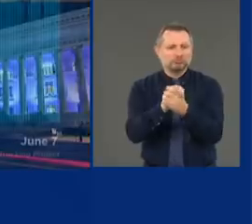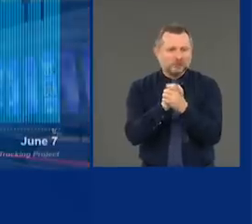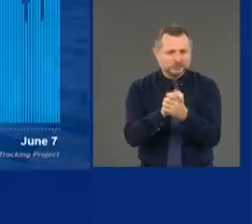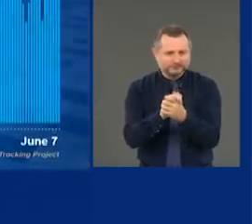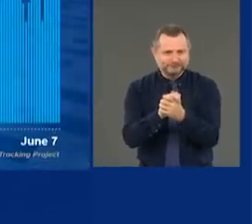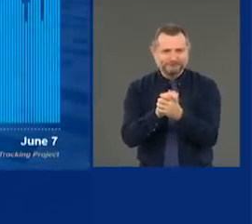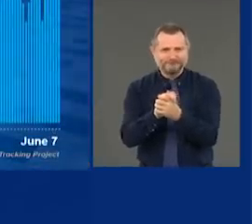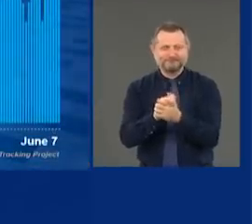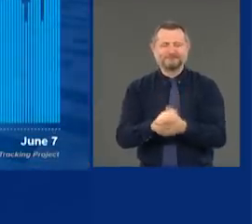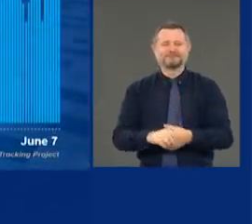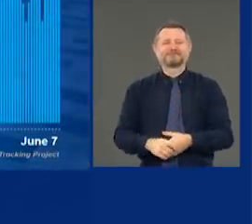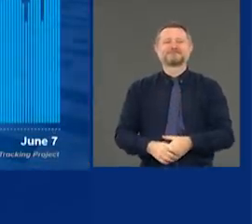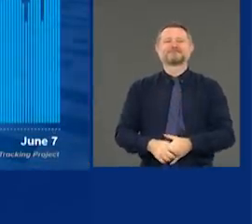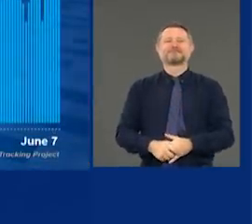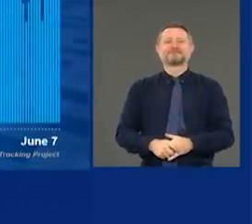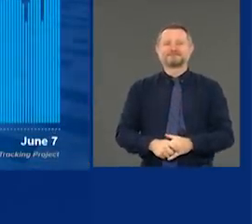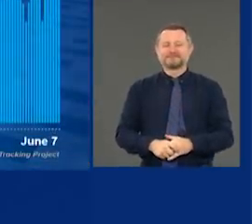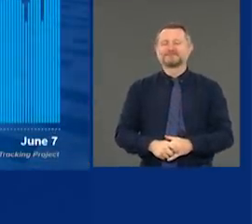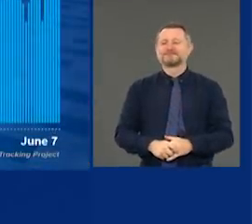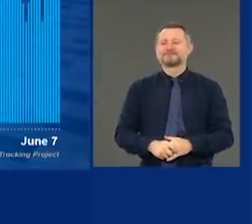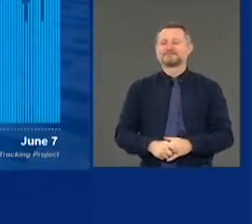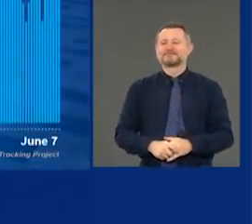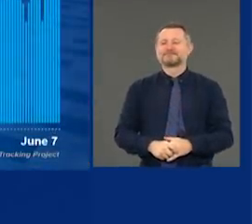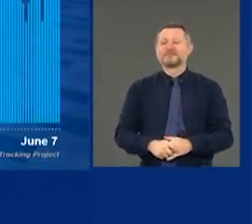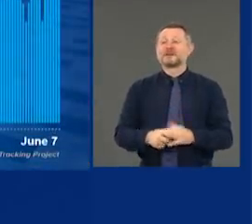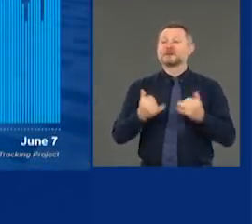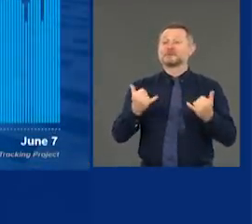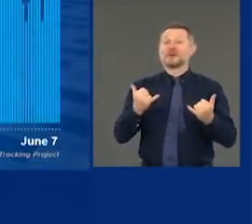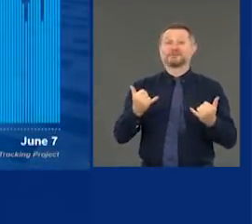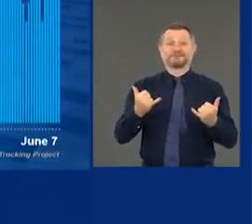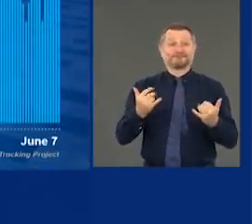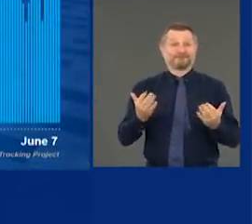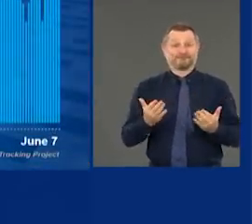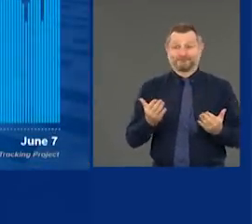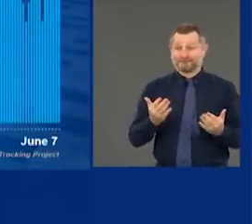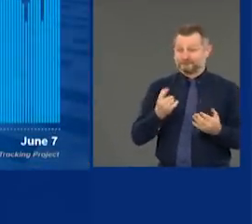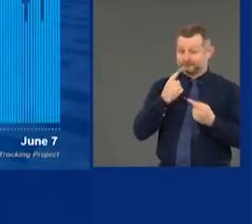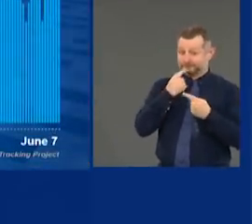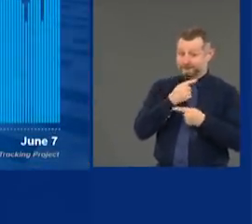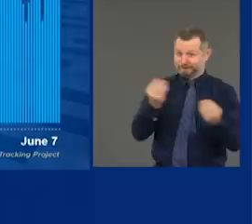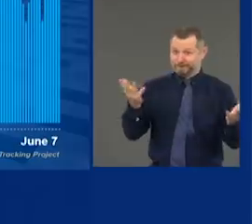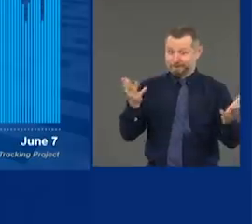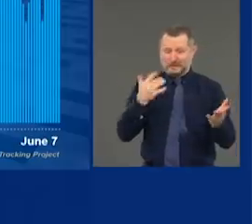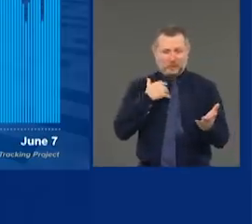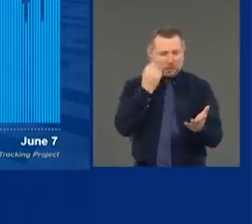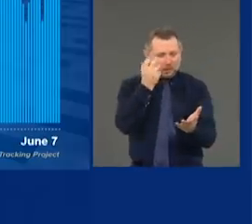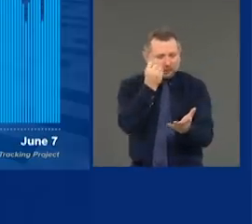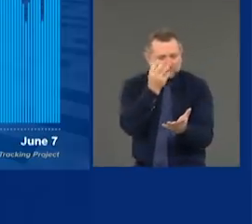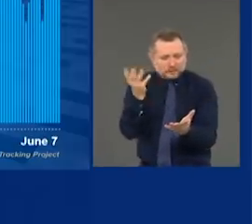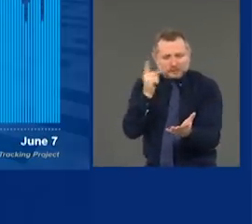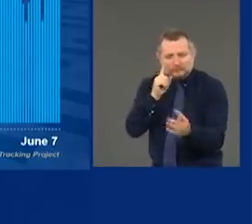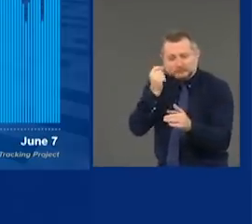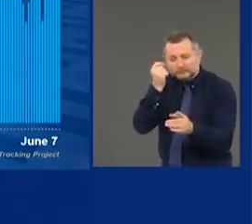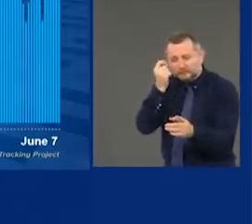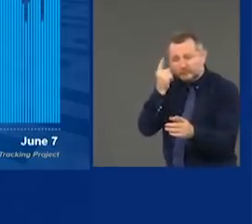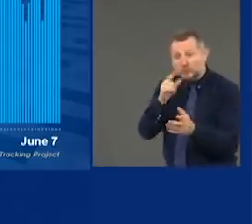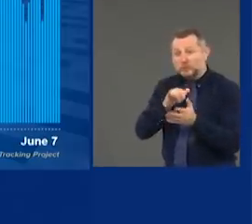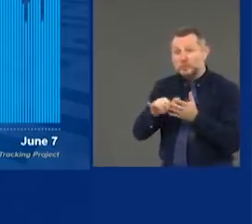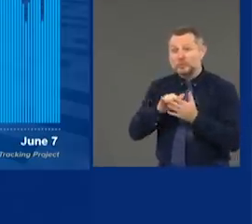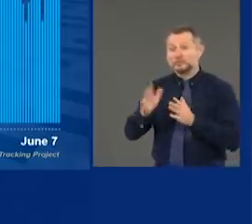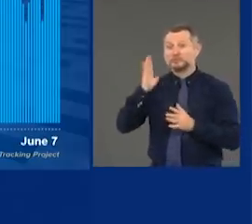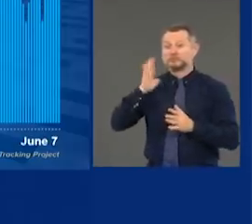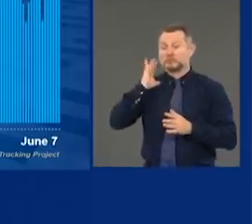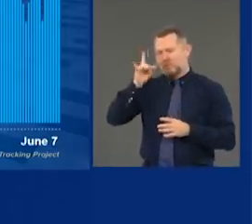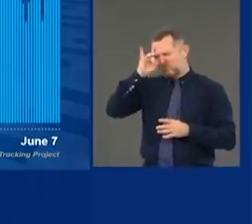We are back. And not only are we back, but we went from the worst situation